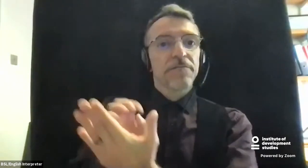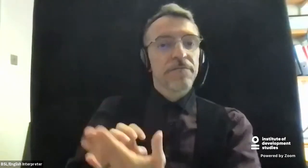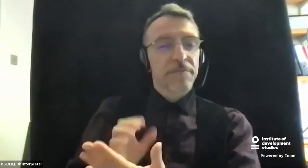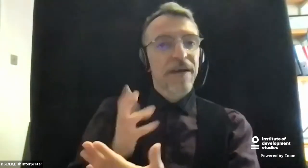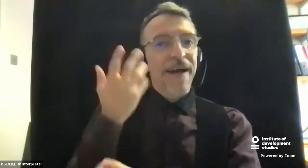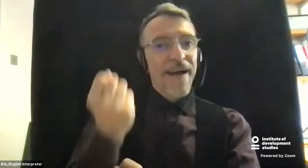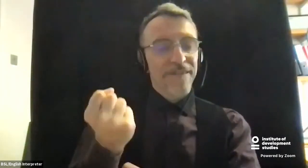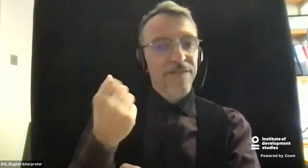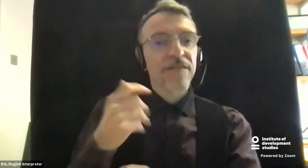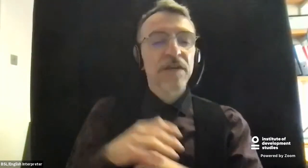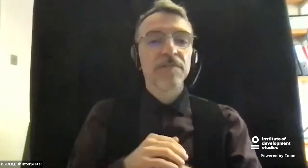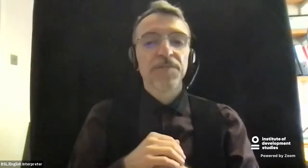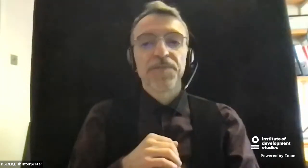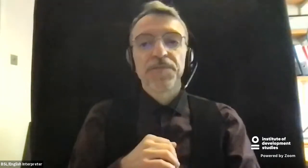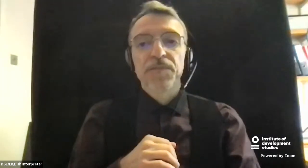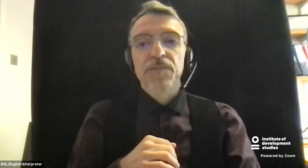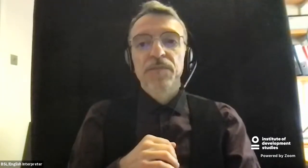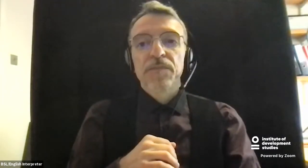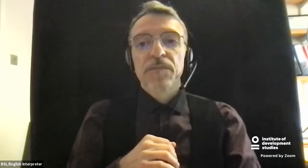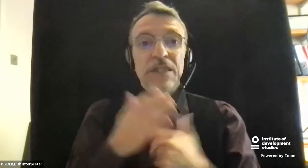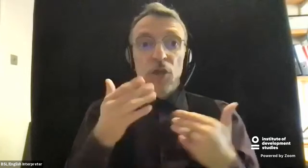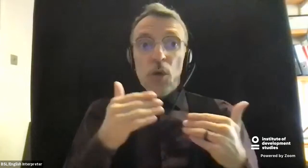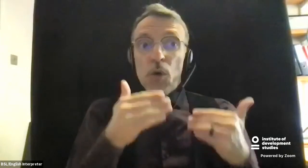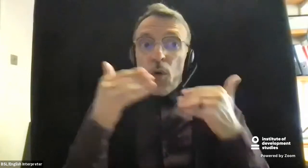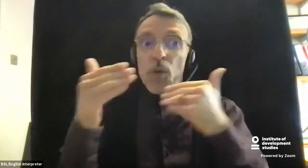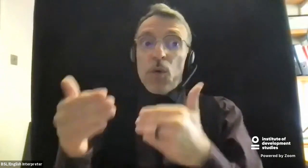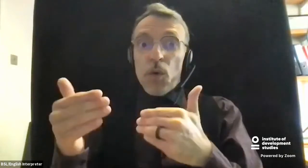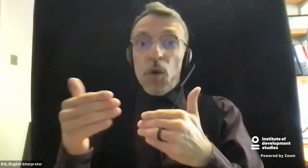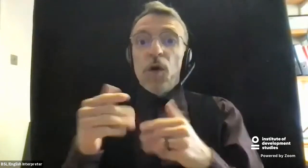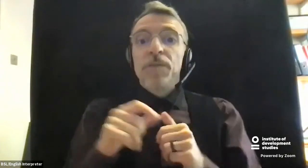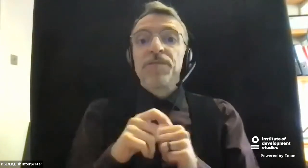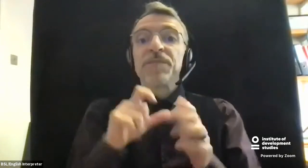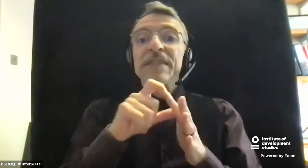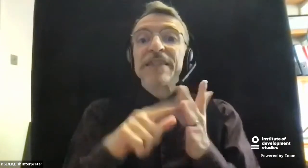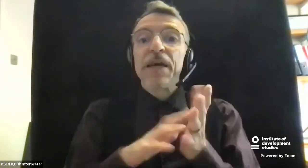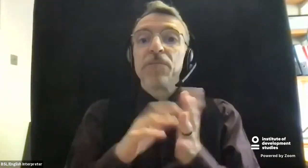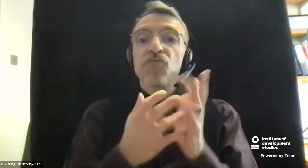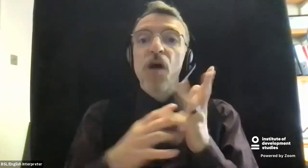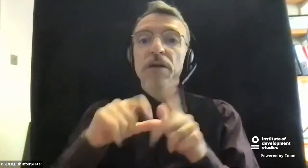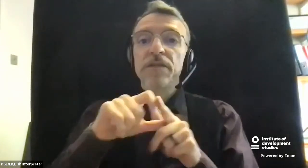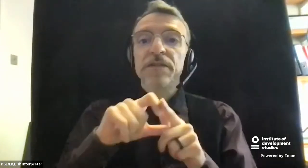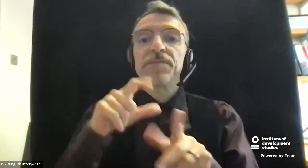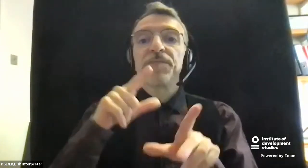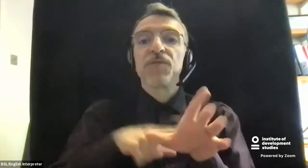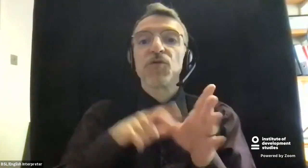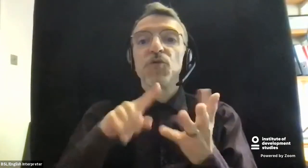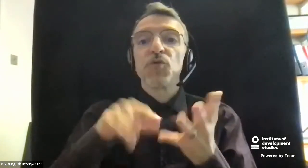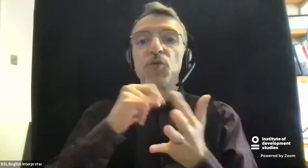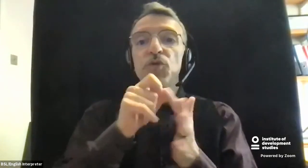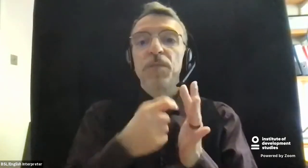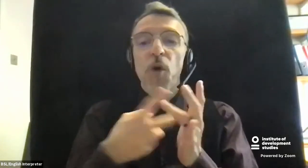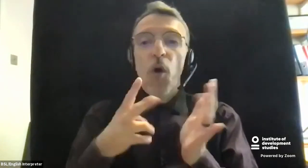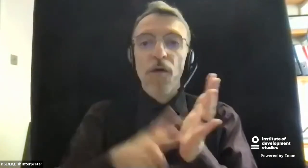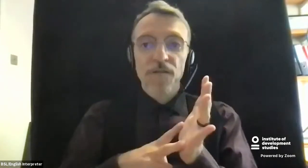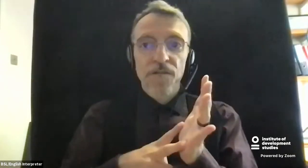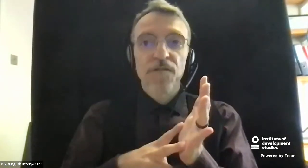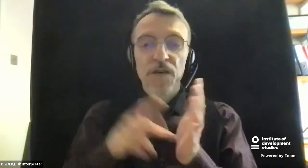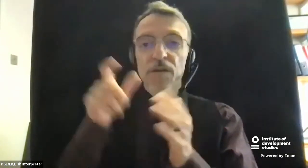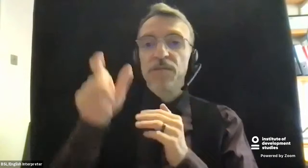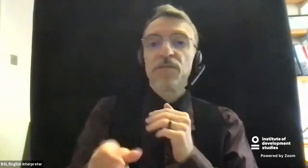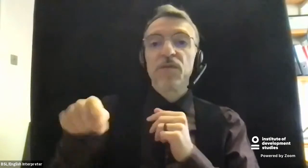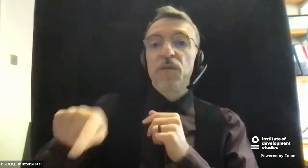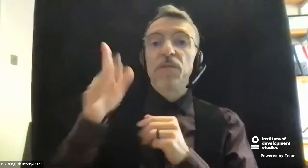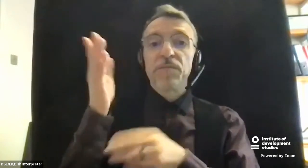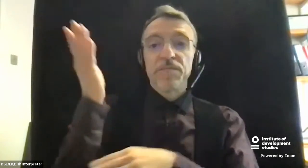your questions to the chat. We'll be moving over swiftly to Dilmurad Yusupov, who is a PhD candidate and will be